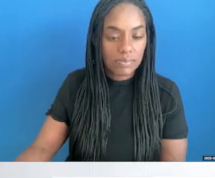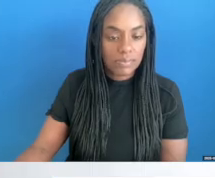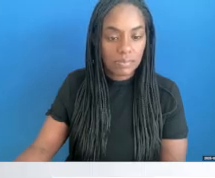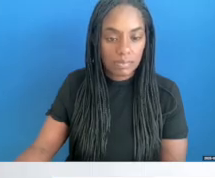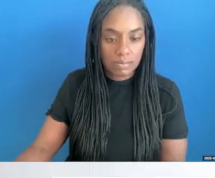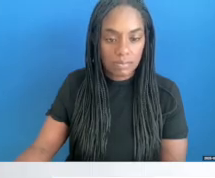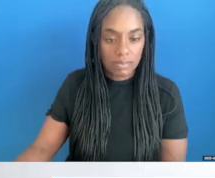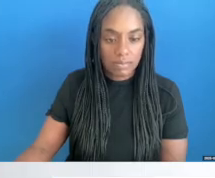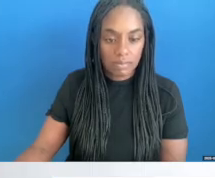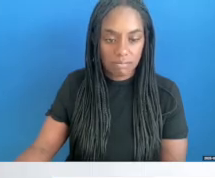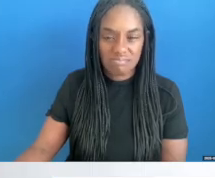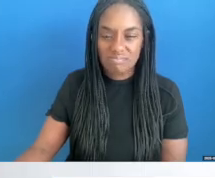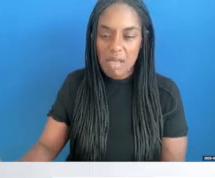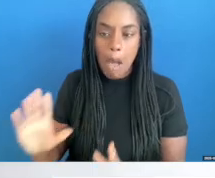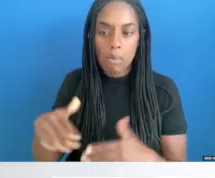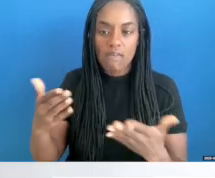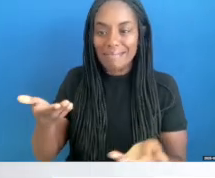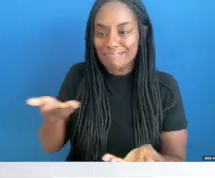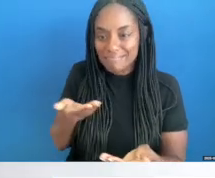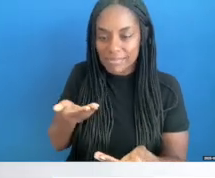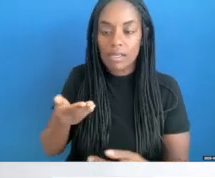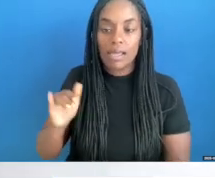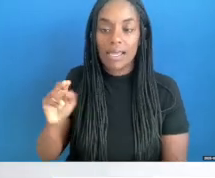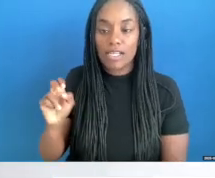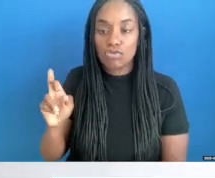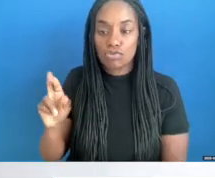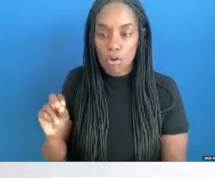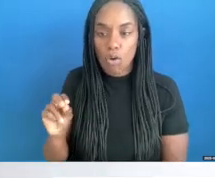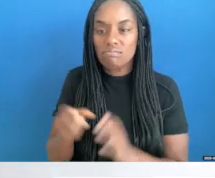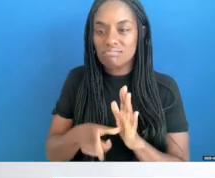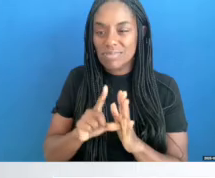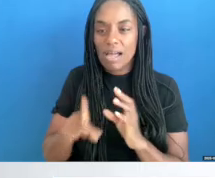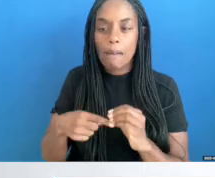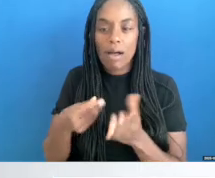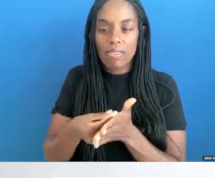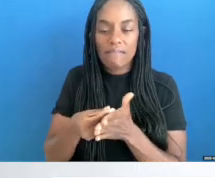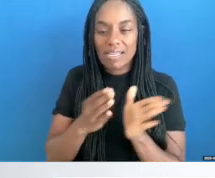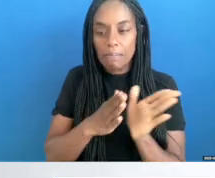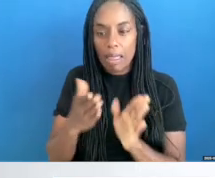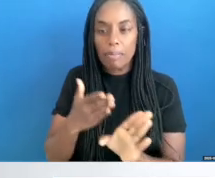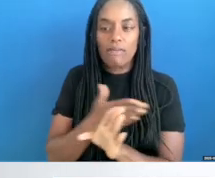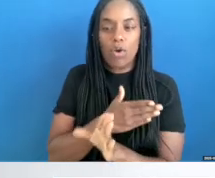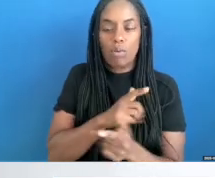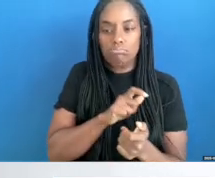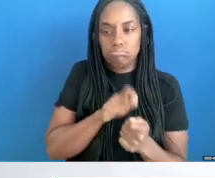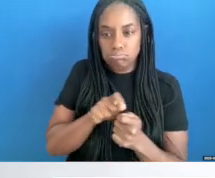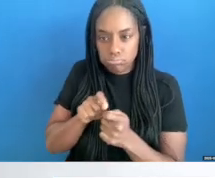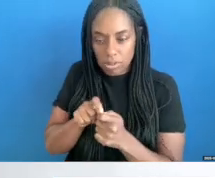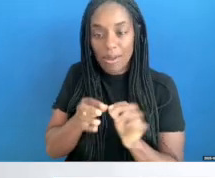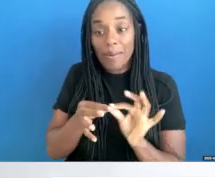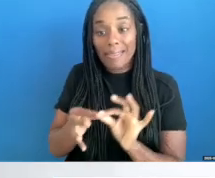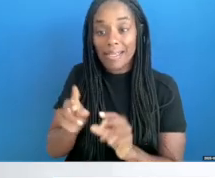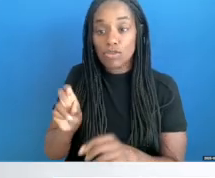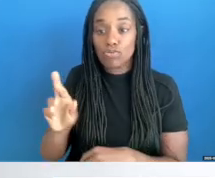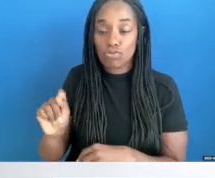I'll provide an introduction and overview about the funding plan before we go into detail on draft funding